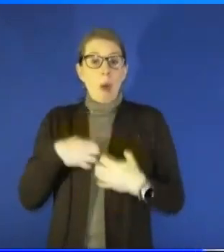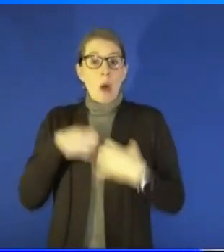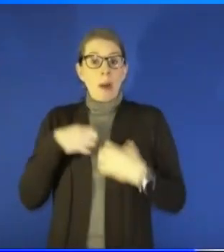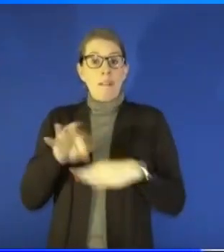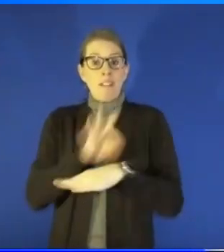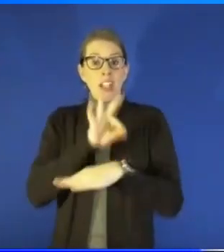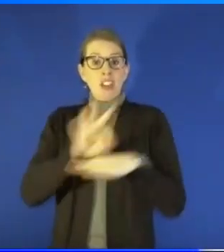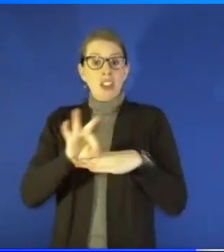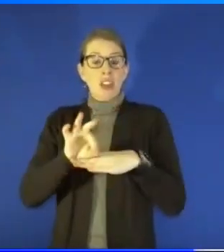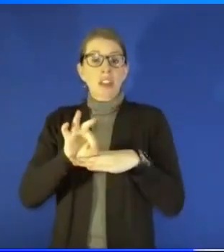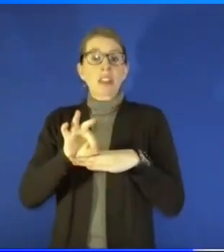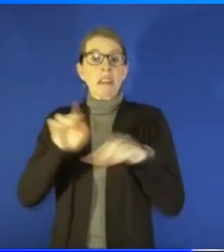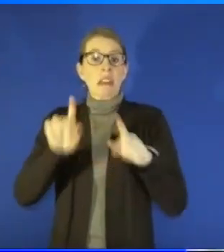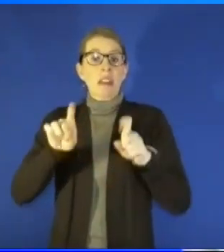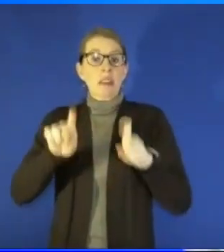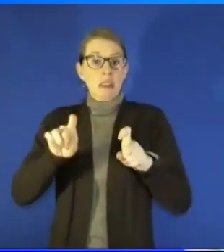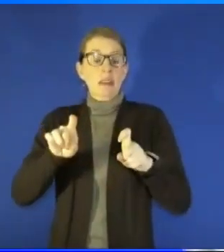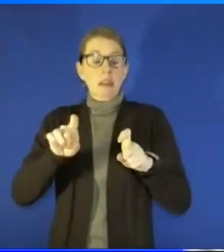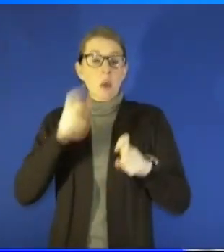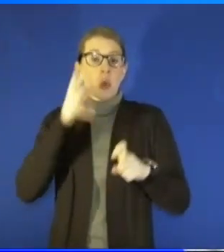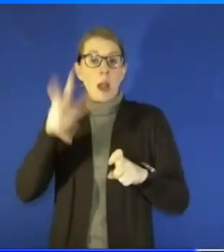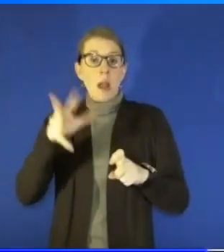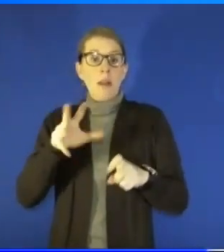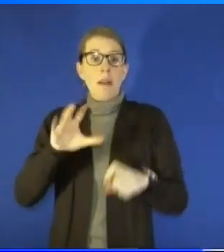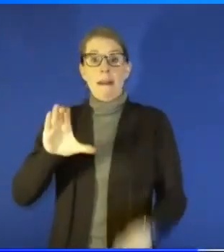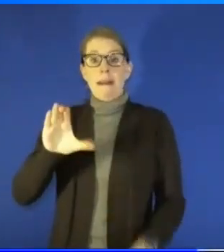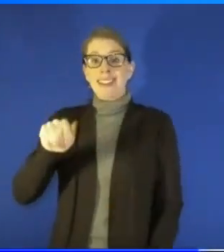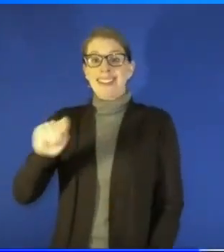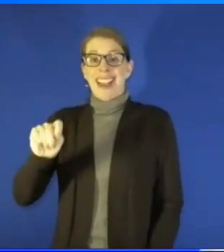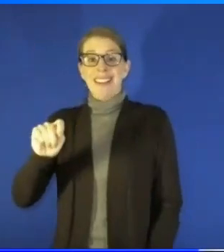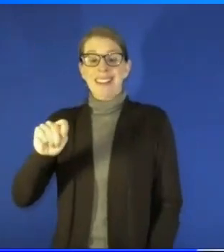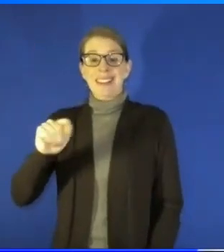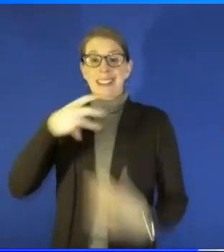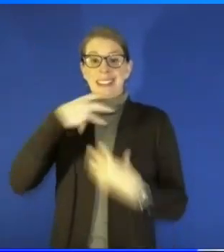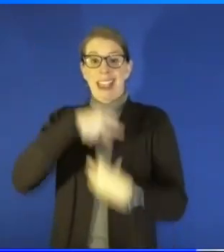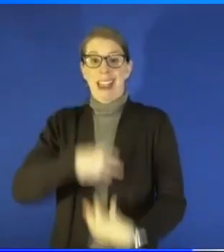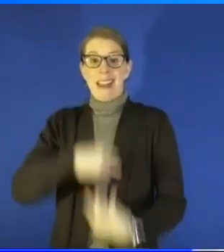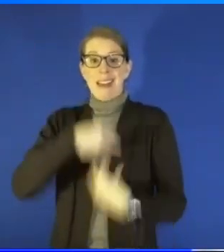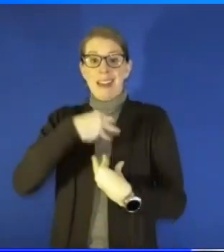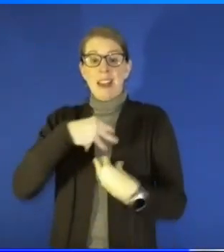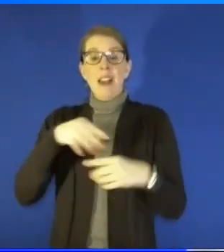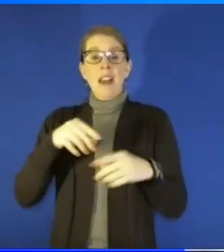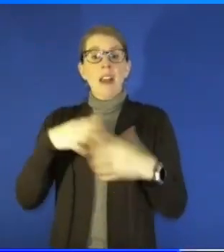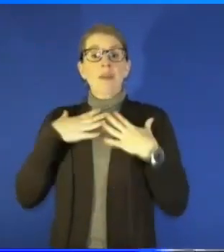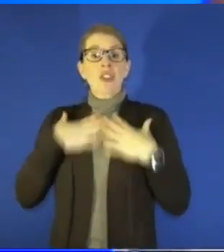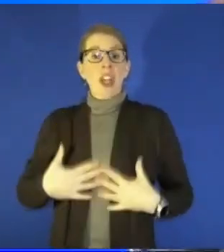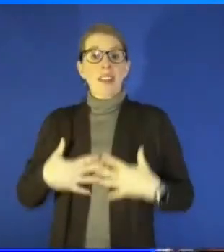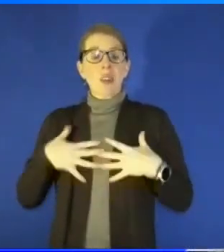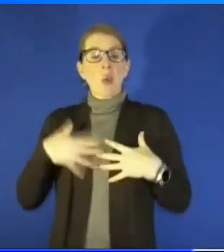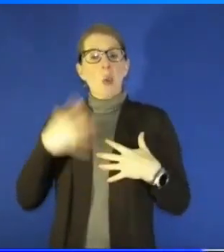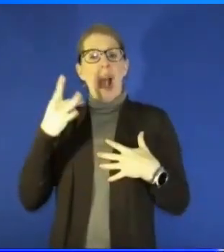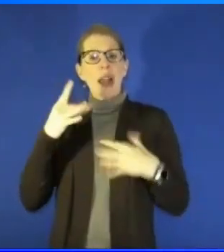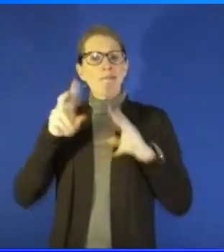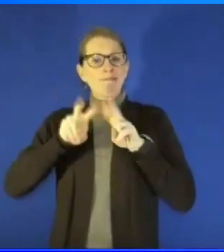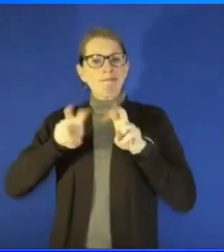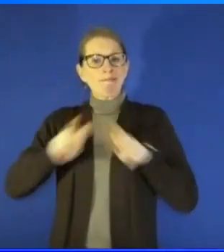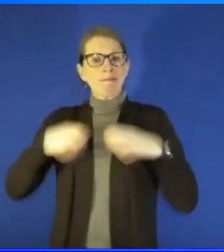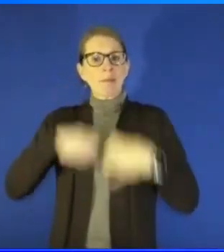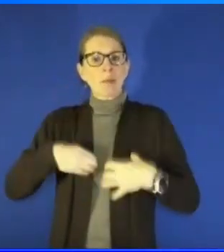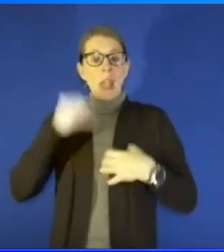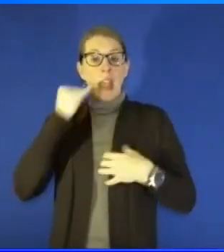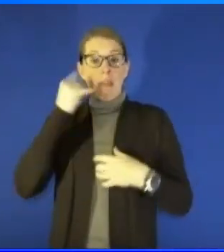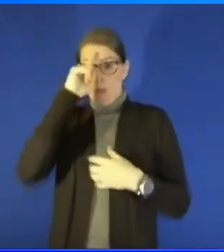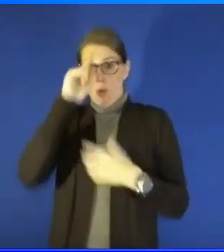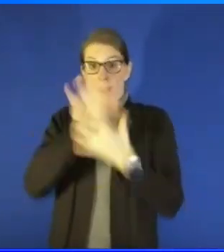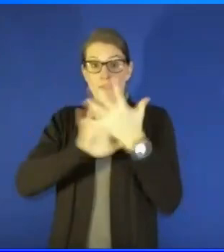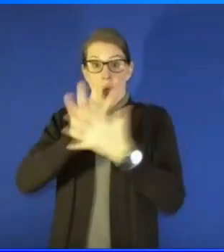function test. We're going to be doing a CAT scan of the chest to take a look at the involvement in the lungs. If you have brain fog, you're going to get a whole